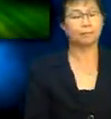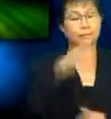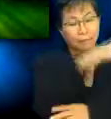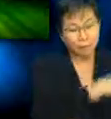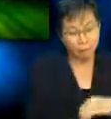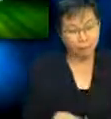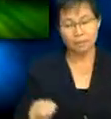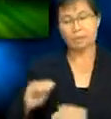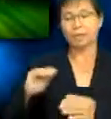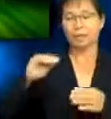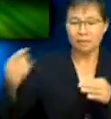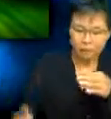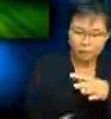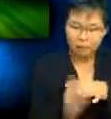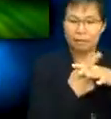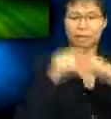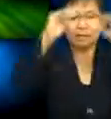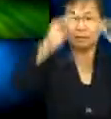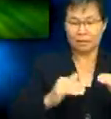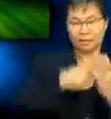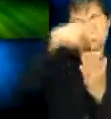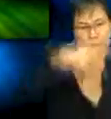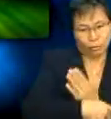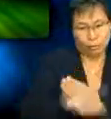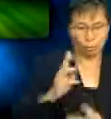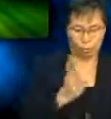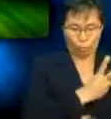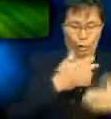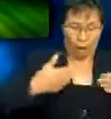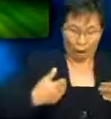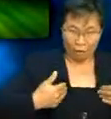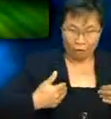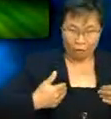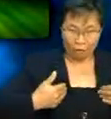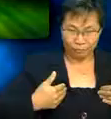And coming up in the next program, we have